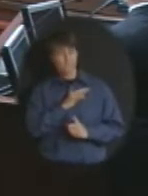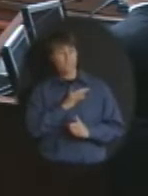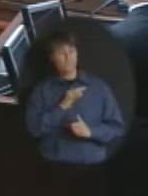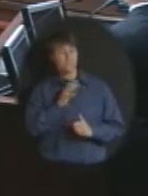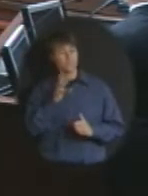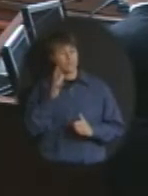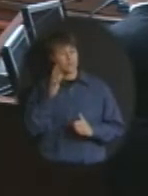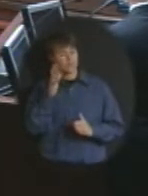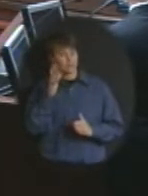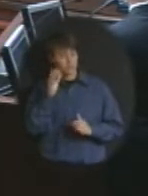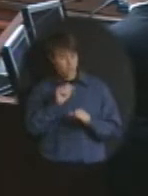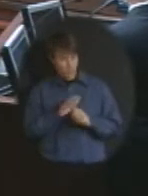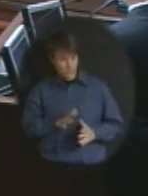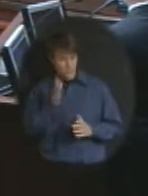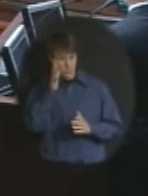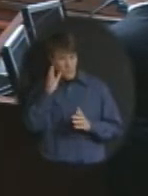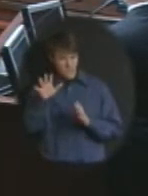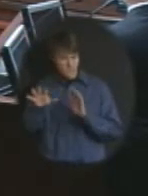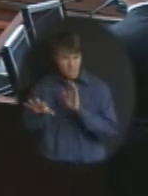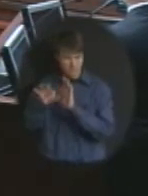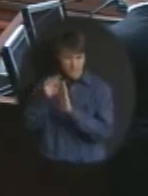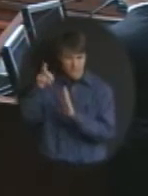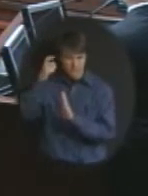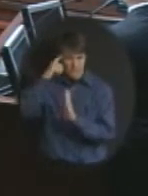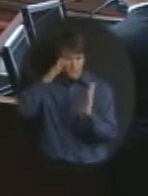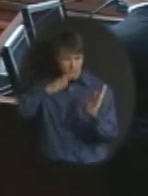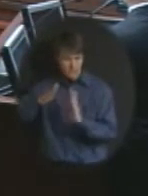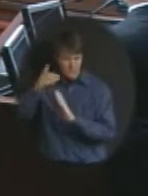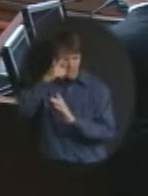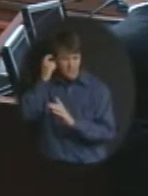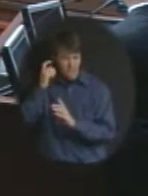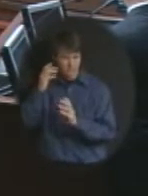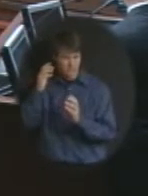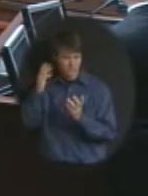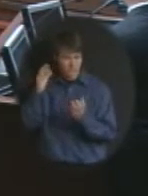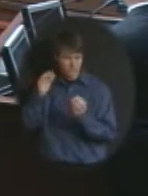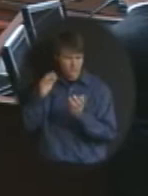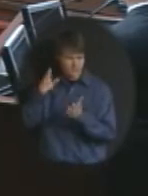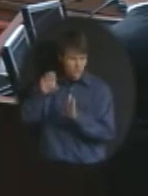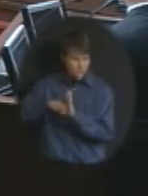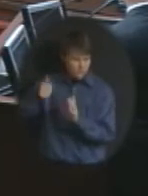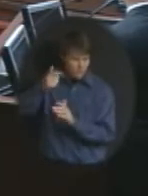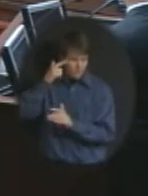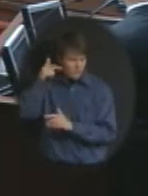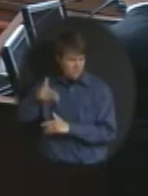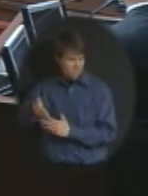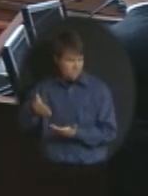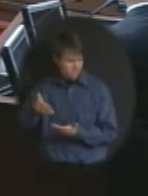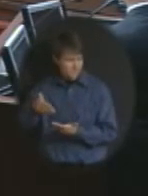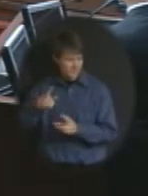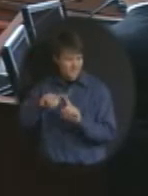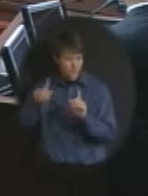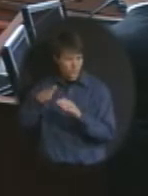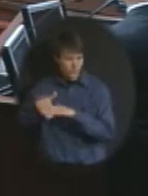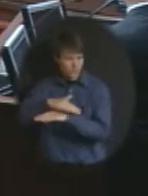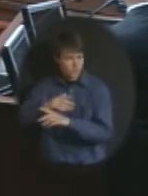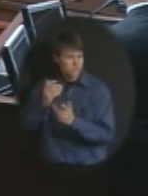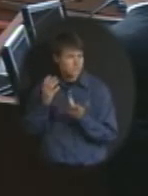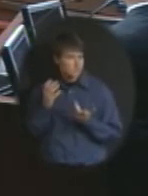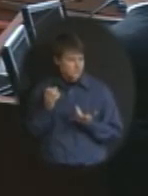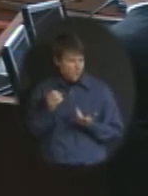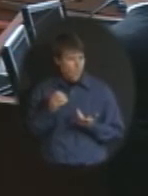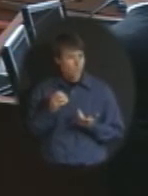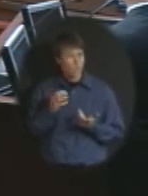than likely choose the government plan because it's more affordable for them and different coverages.